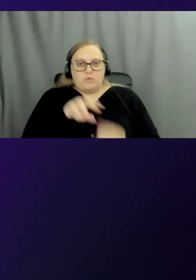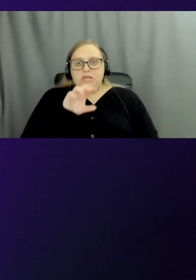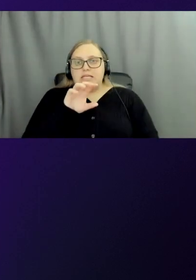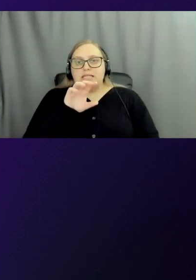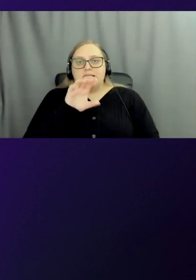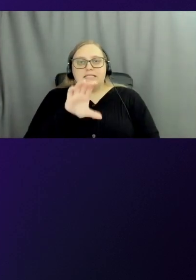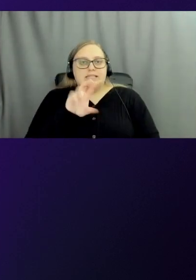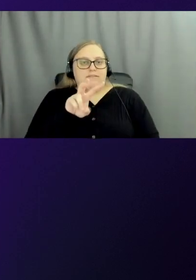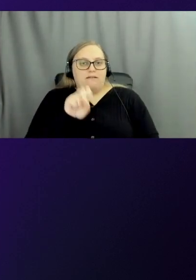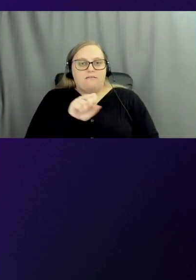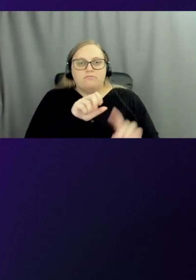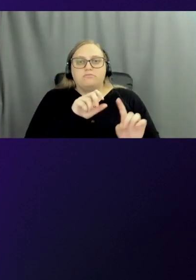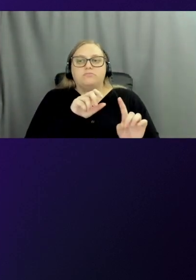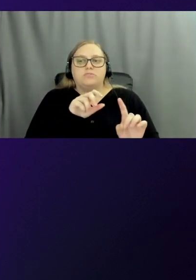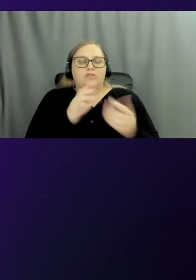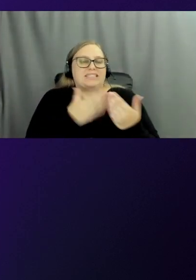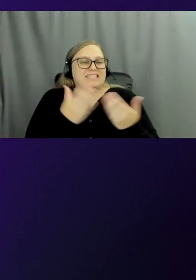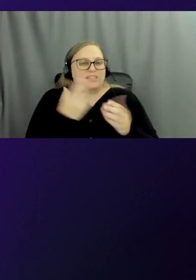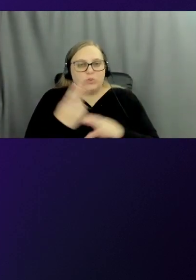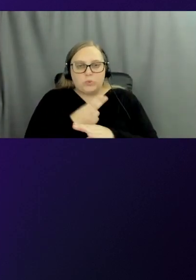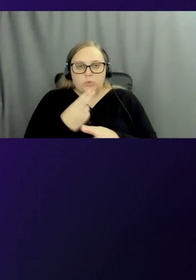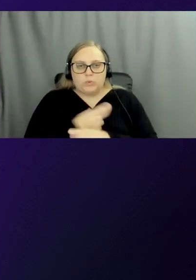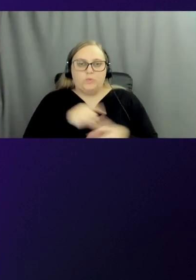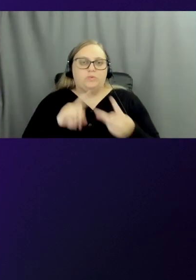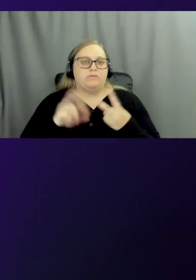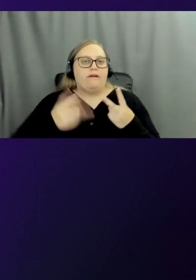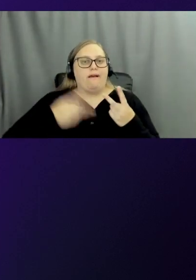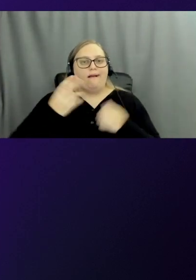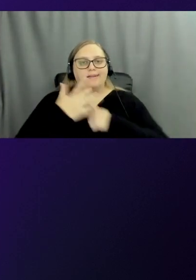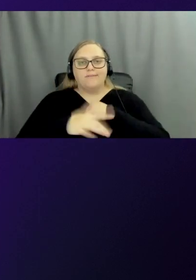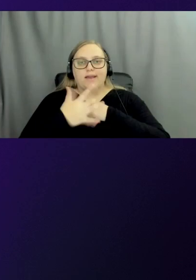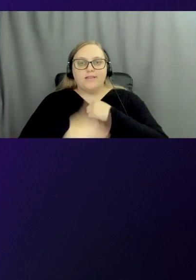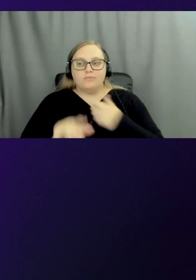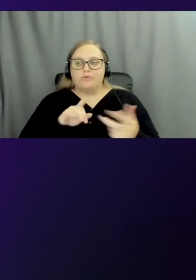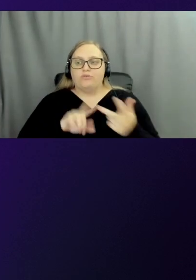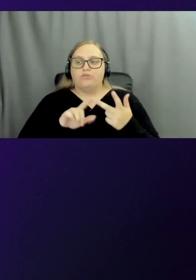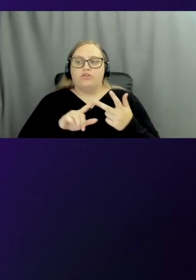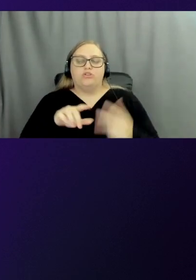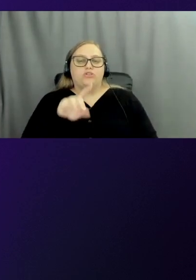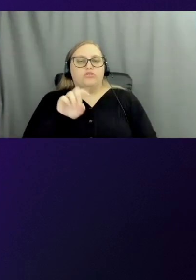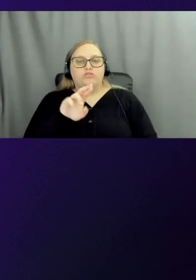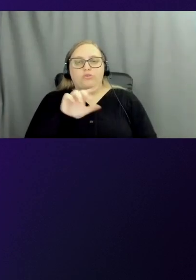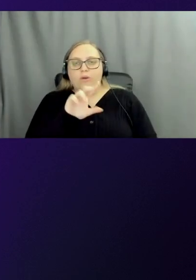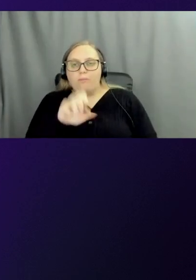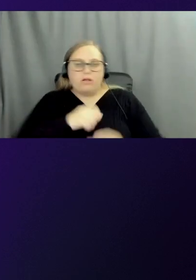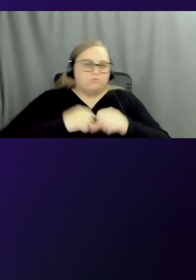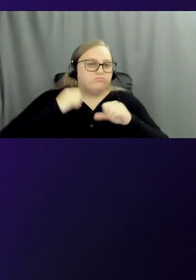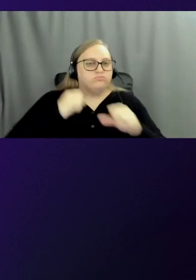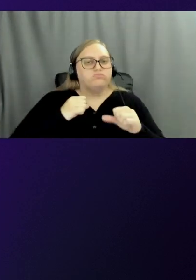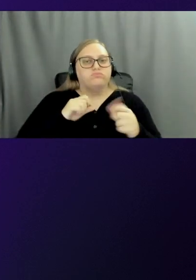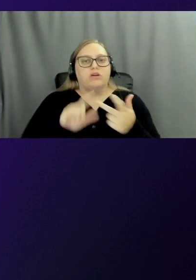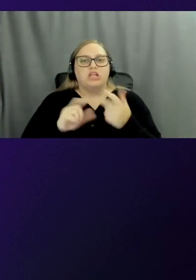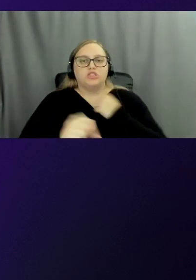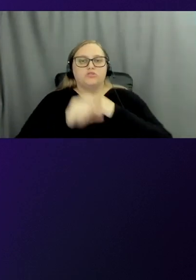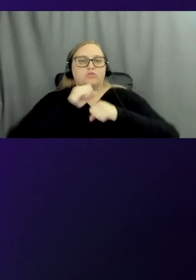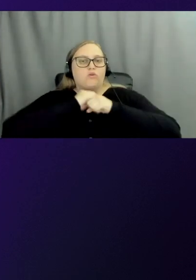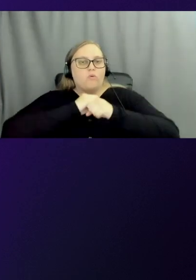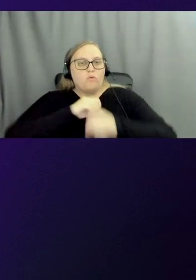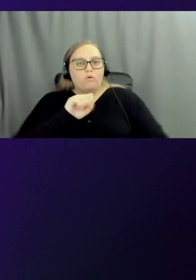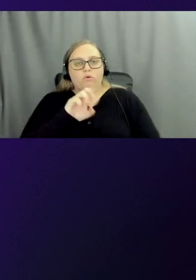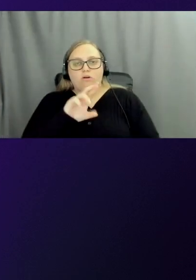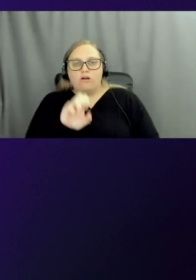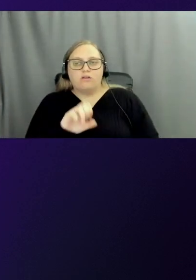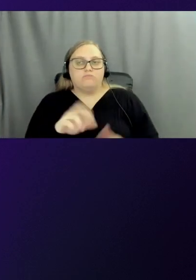to use, very highly available, durable, secure, with a very high performance guarantee